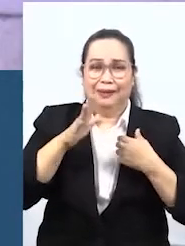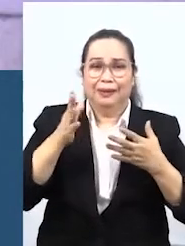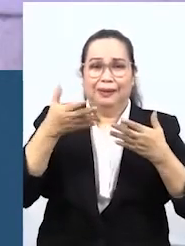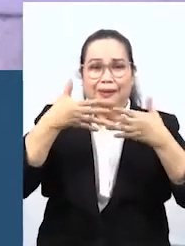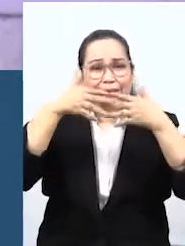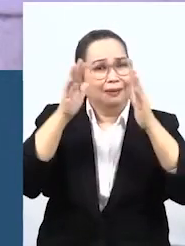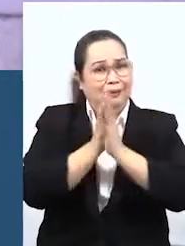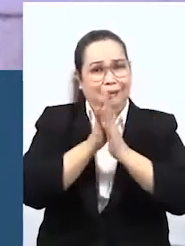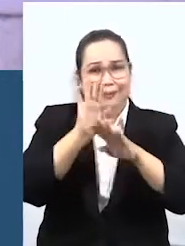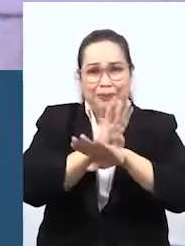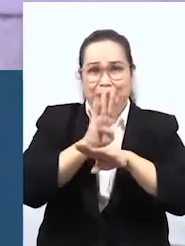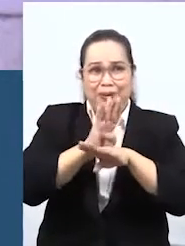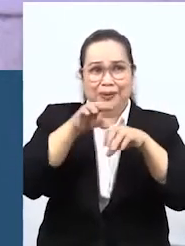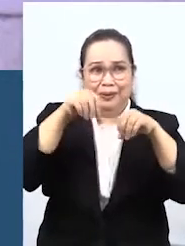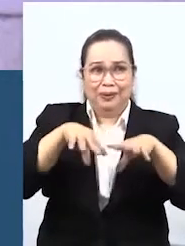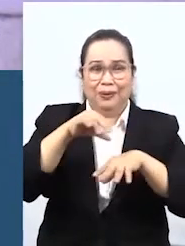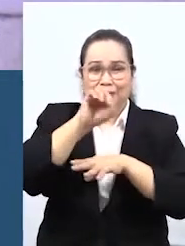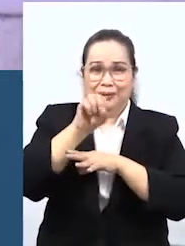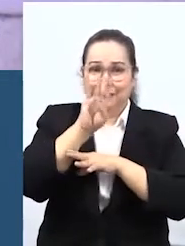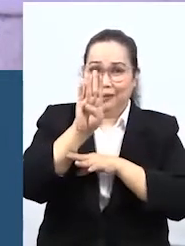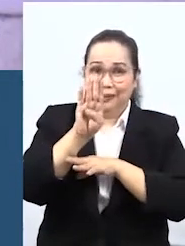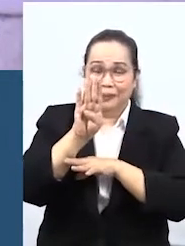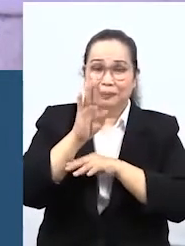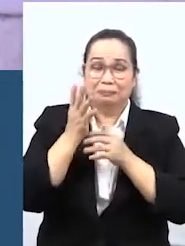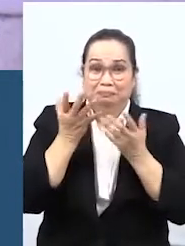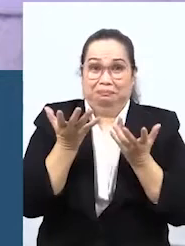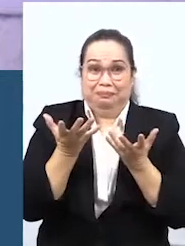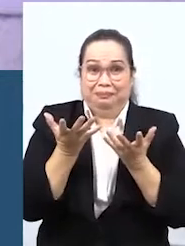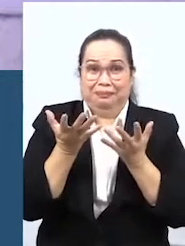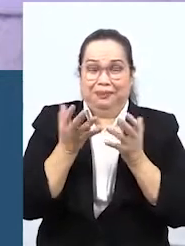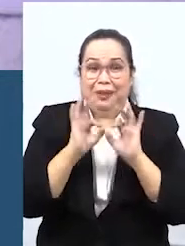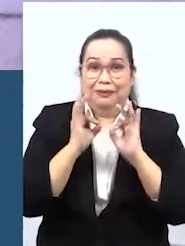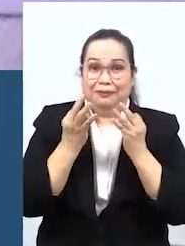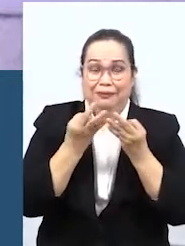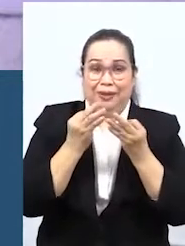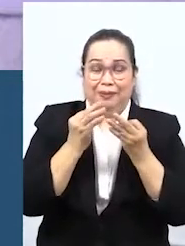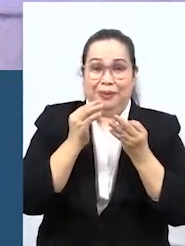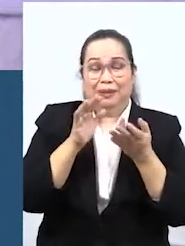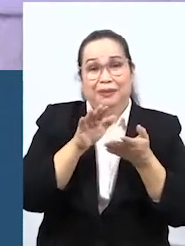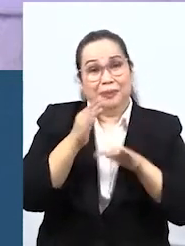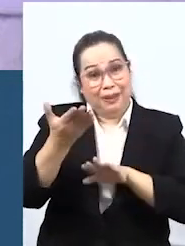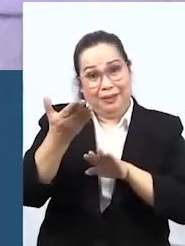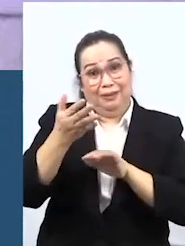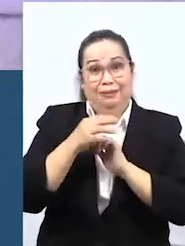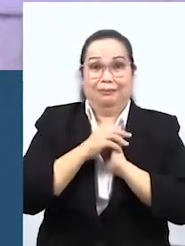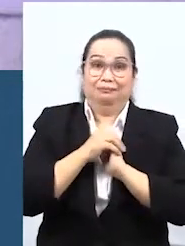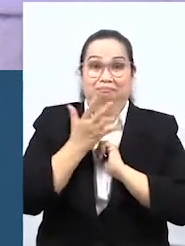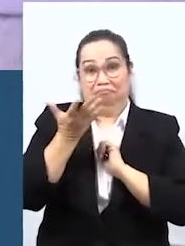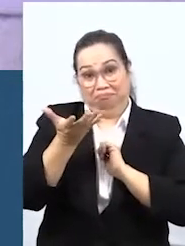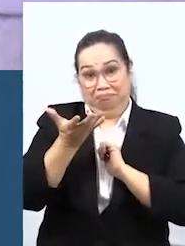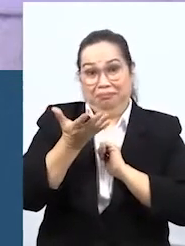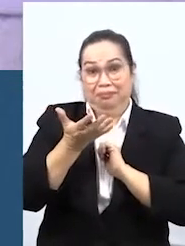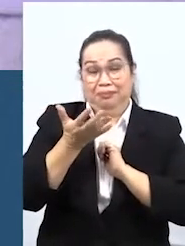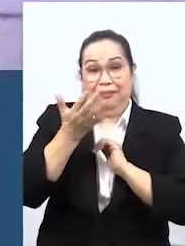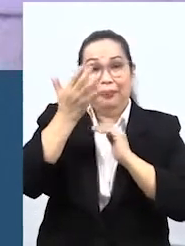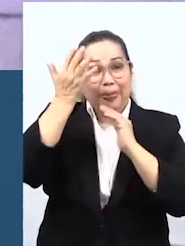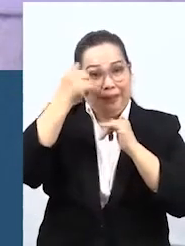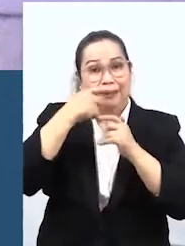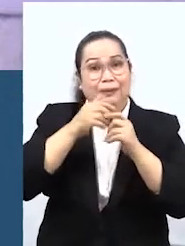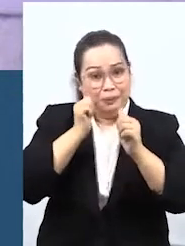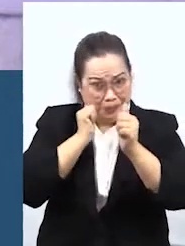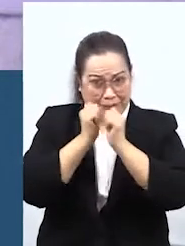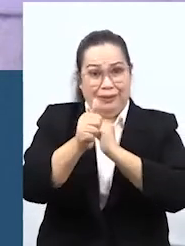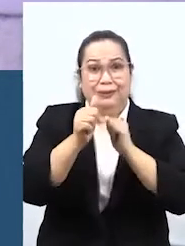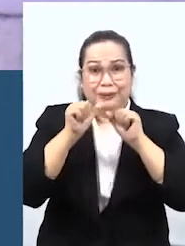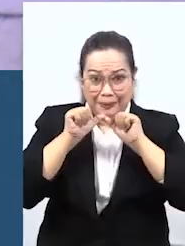lost their job they lost their family I hope you make it